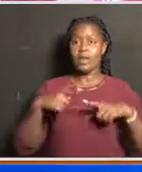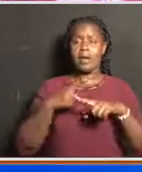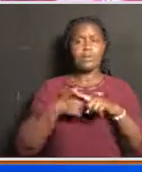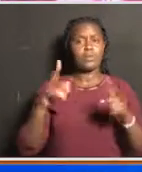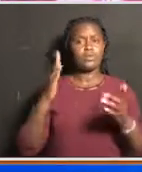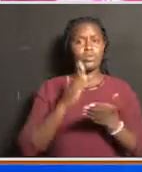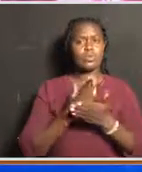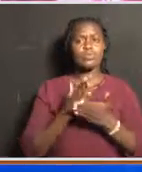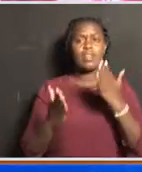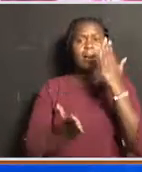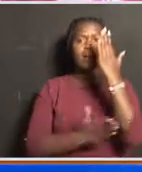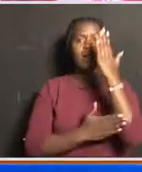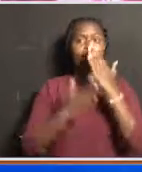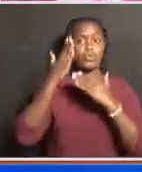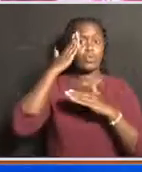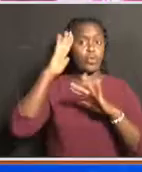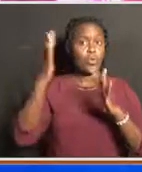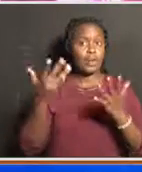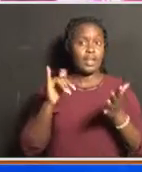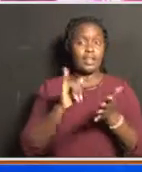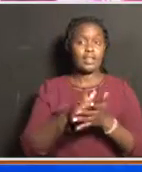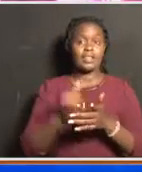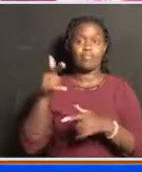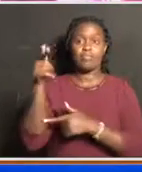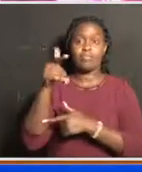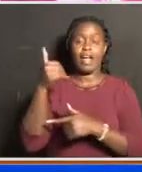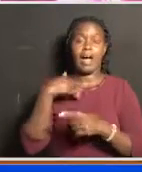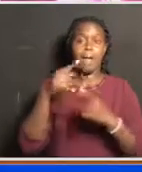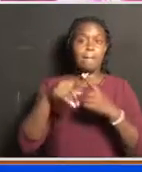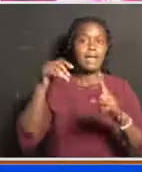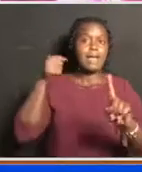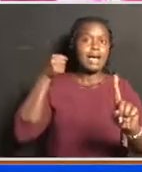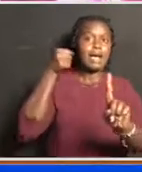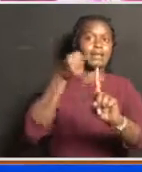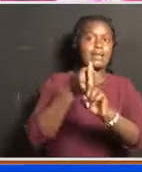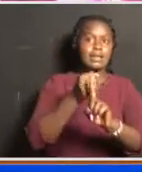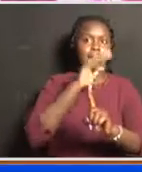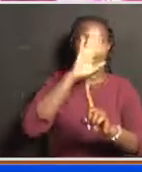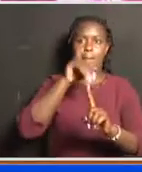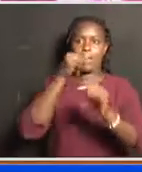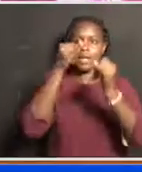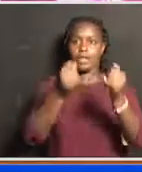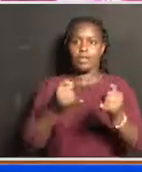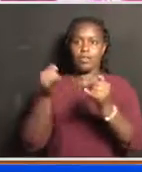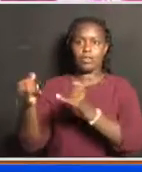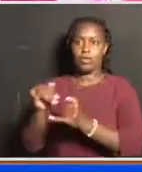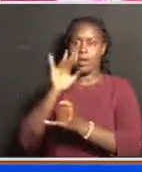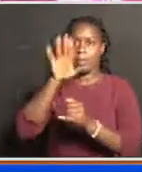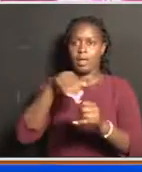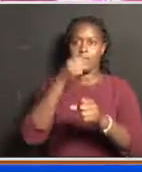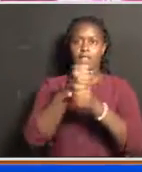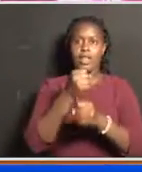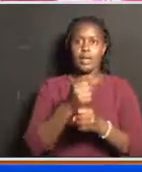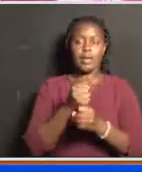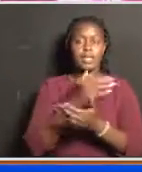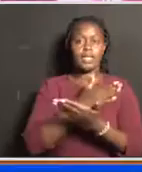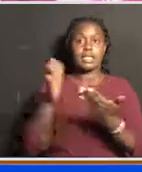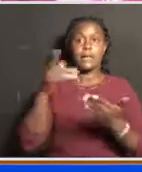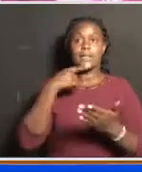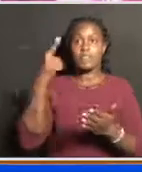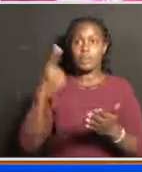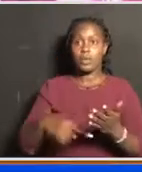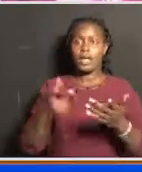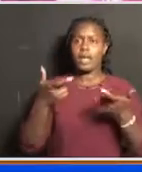to note that journalists have become targets of attacks by individuals who feel threatened by their work. While some argue that the media has